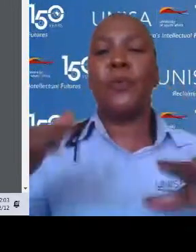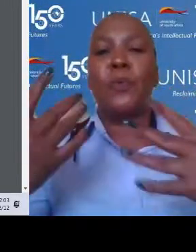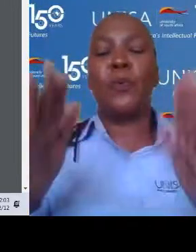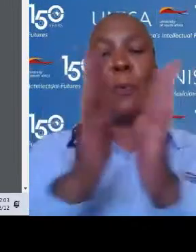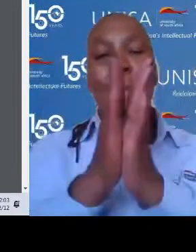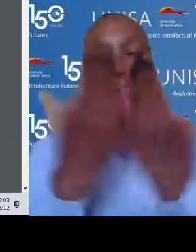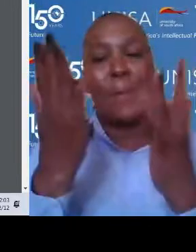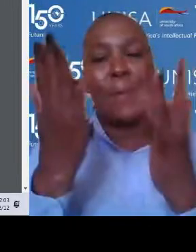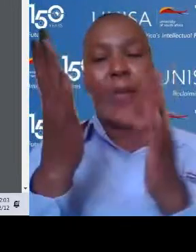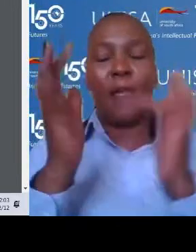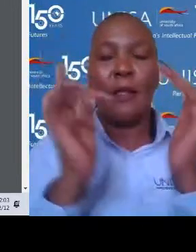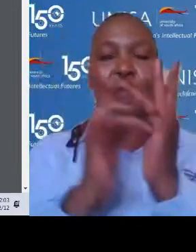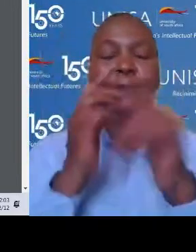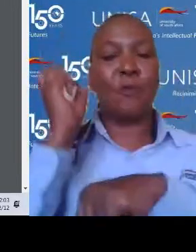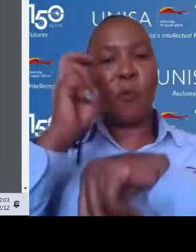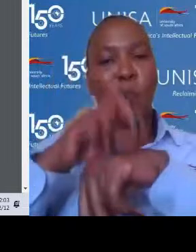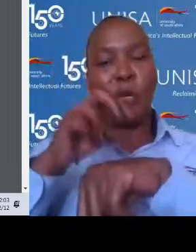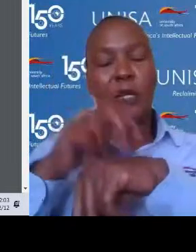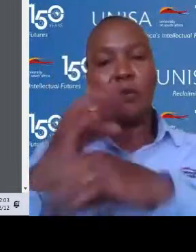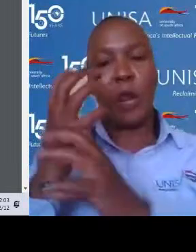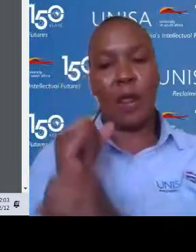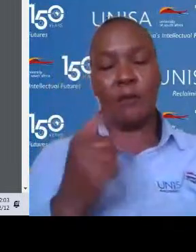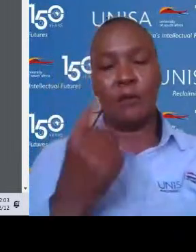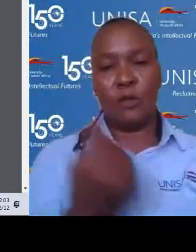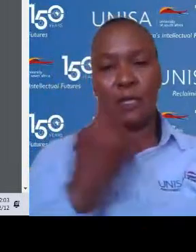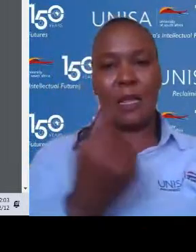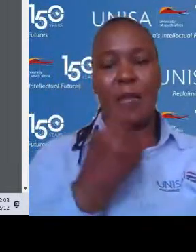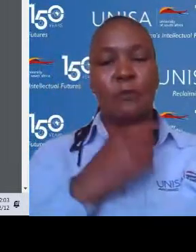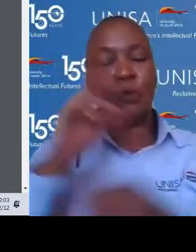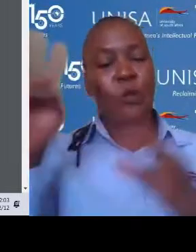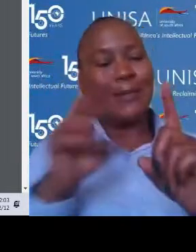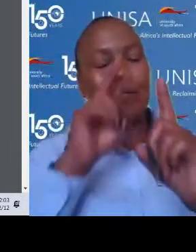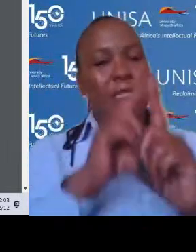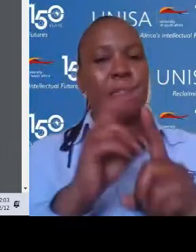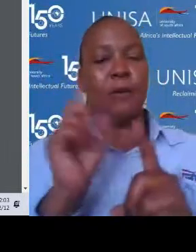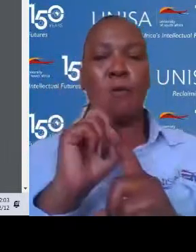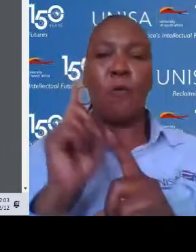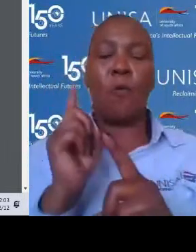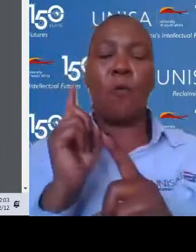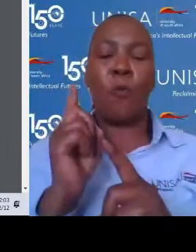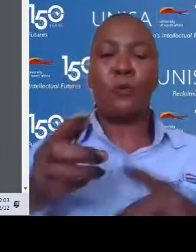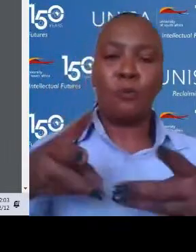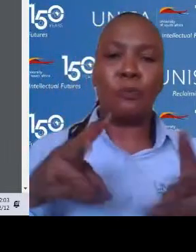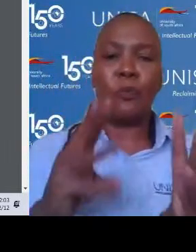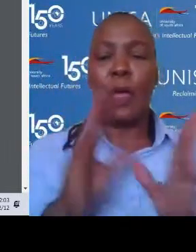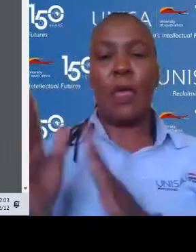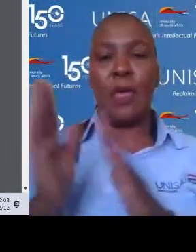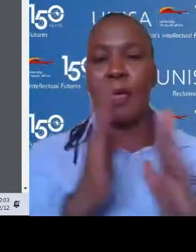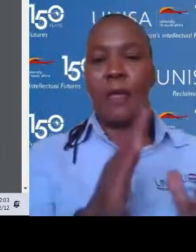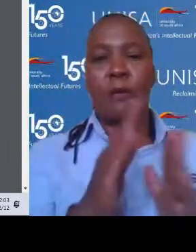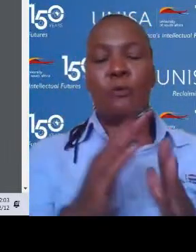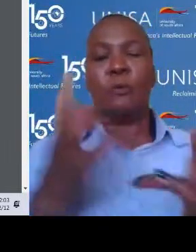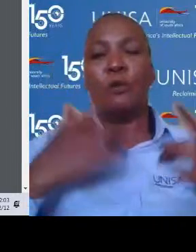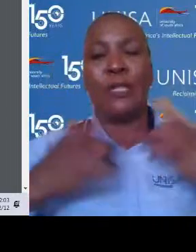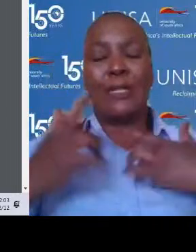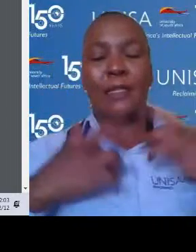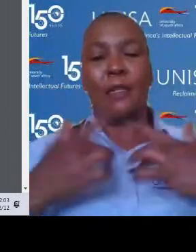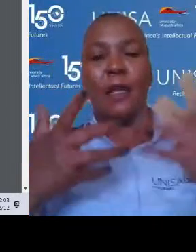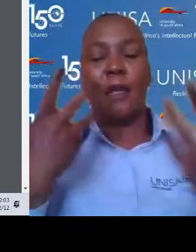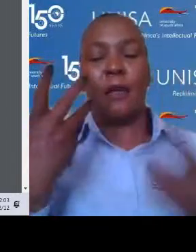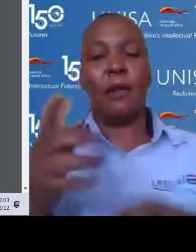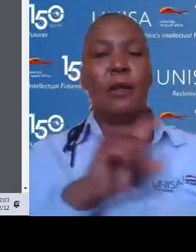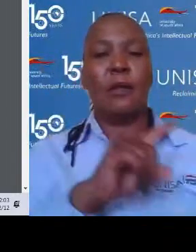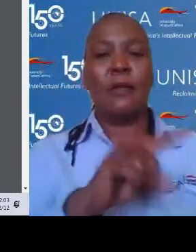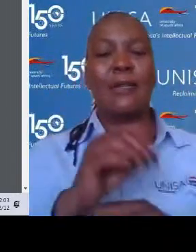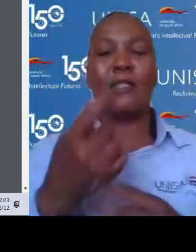that you need to have with you to see what kind of behavior will be considered to be a